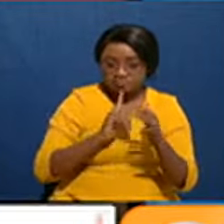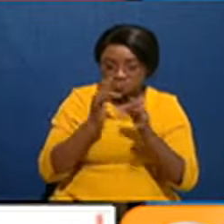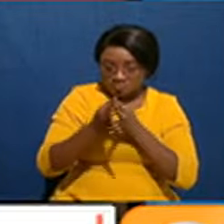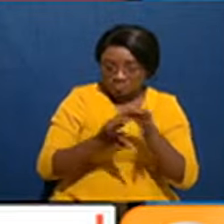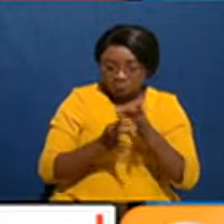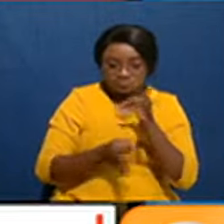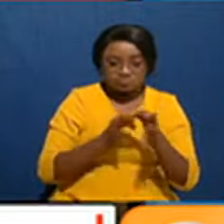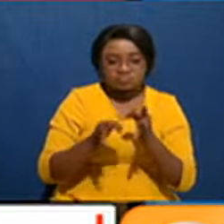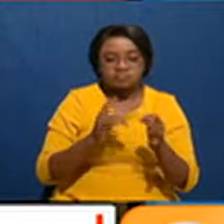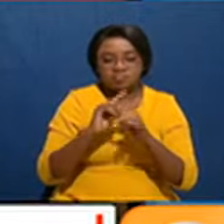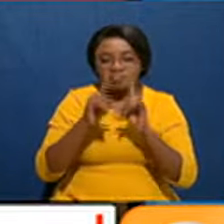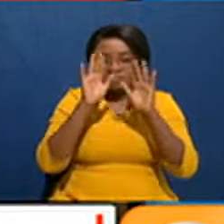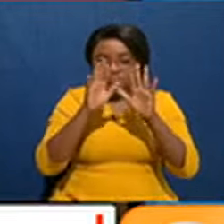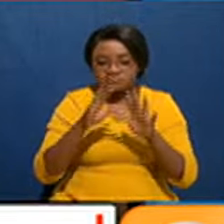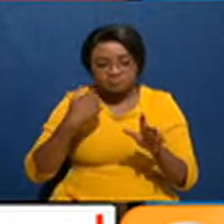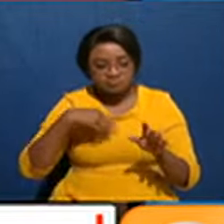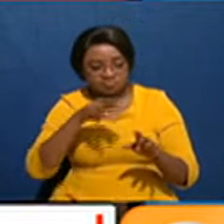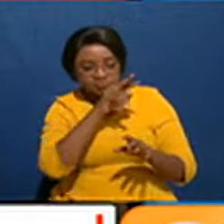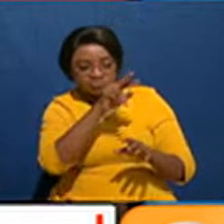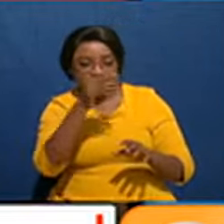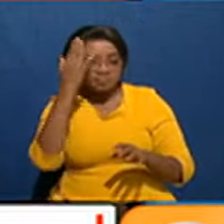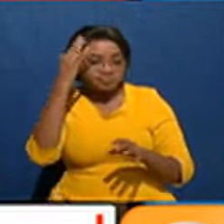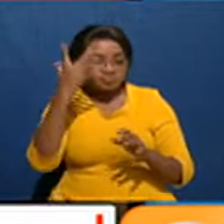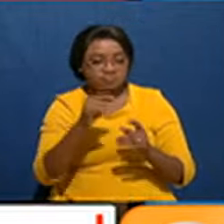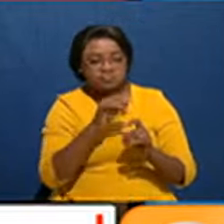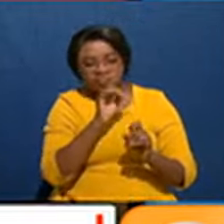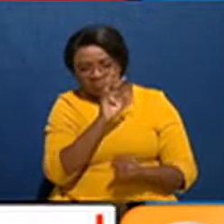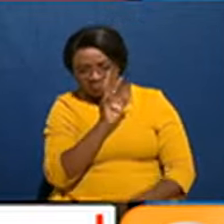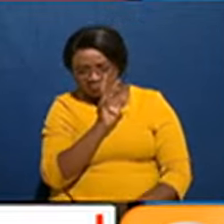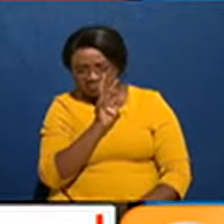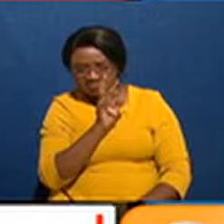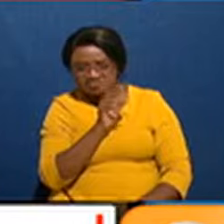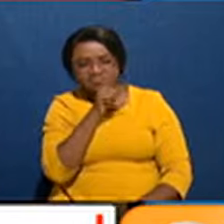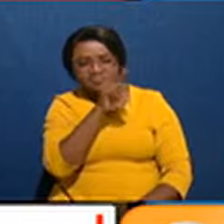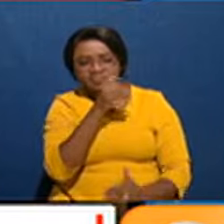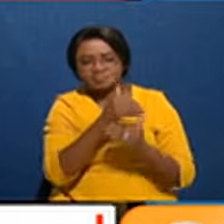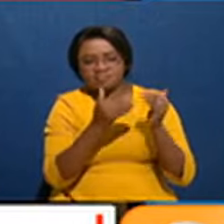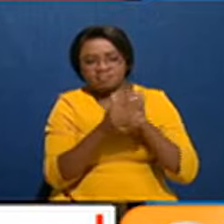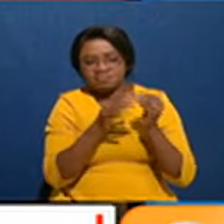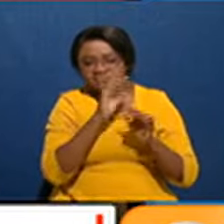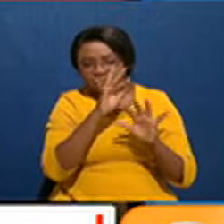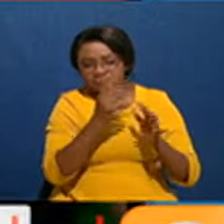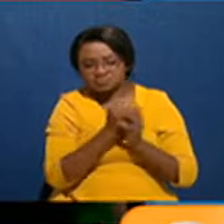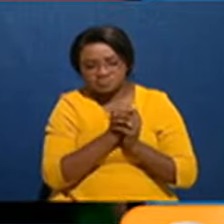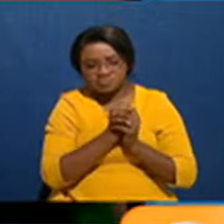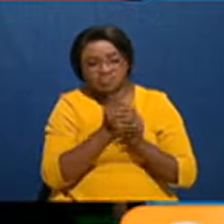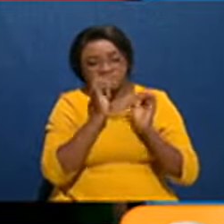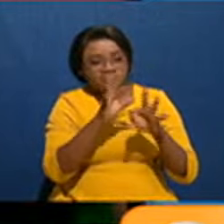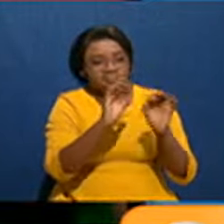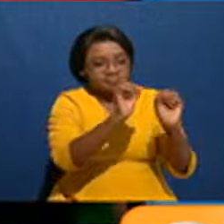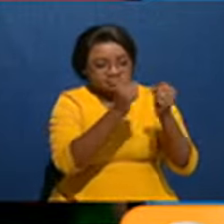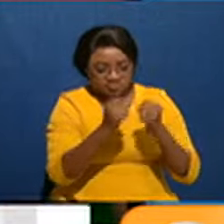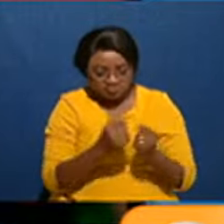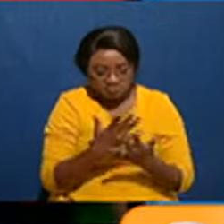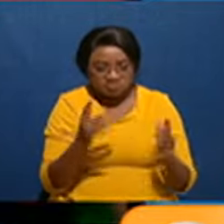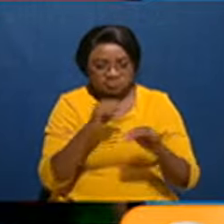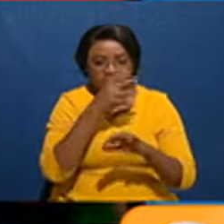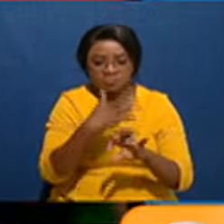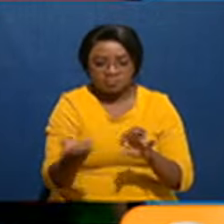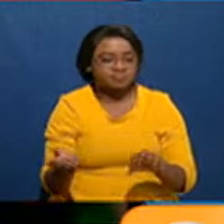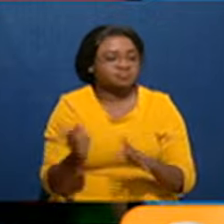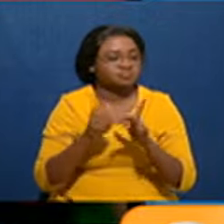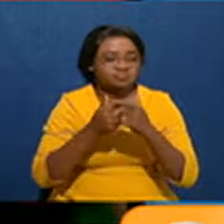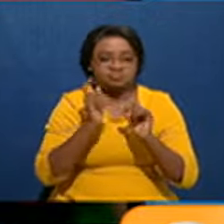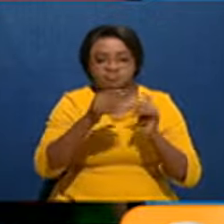the condition of that building. If it cannot be salvaged, of course, you have to demolish. Because I said earlier, we design buildings